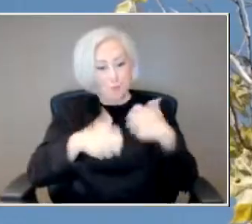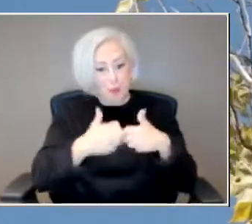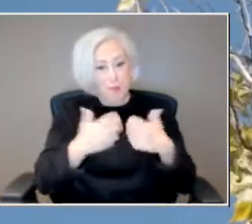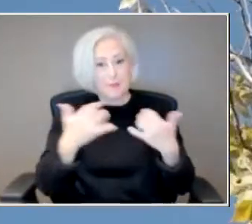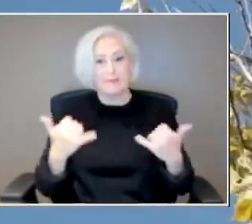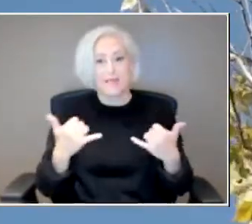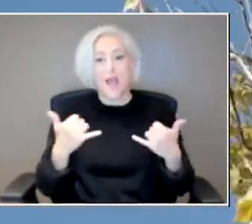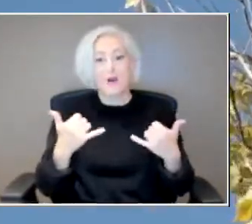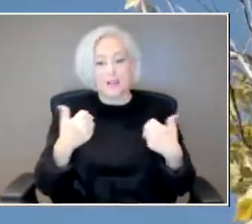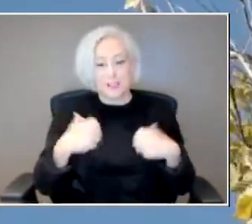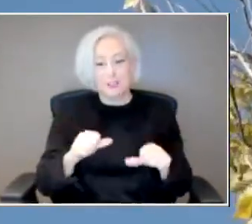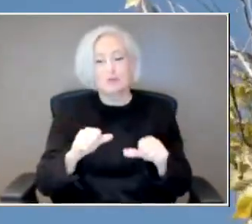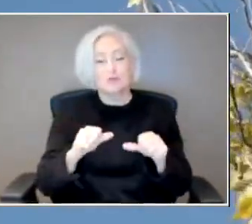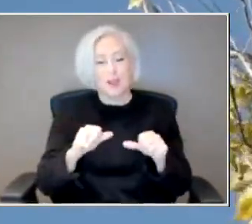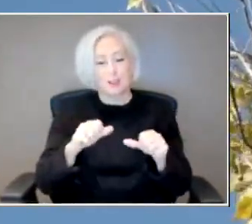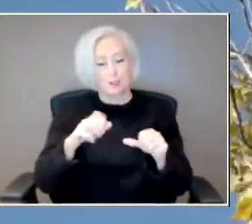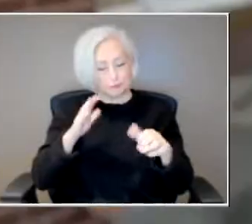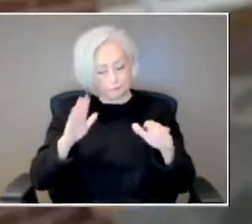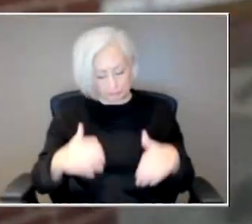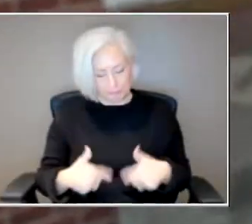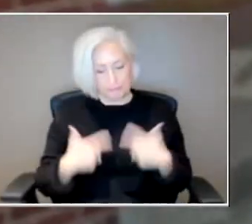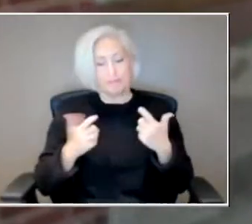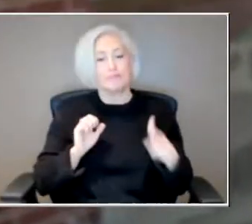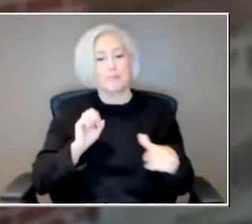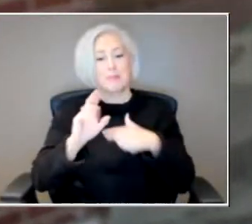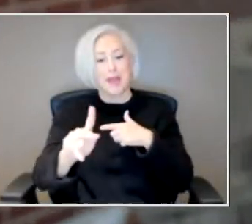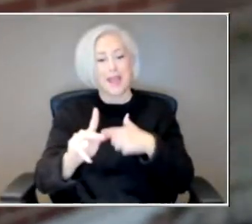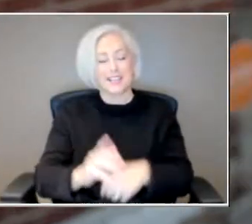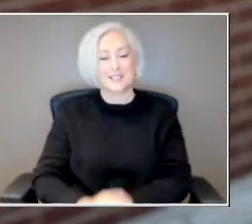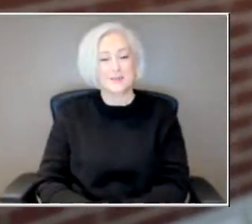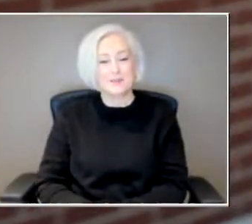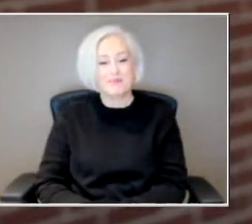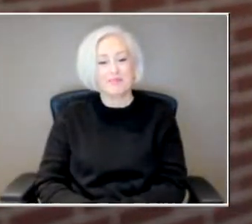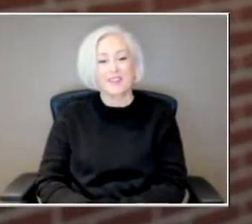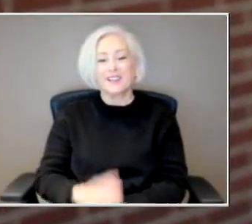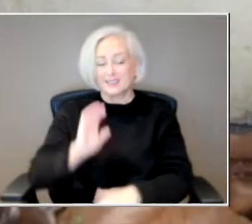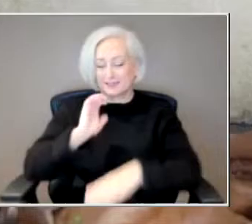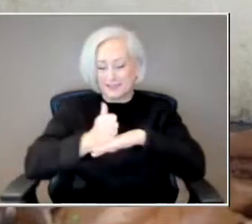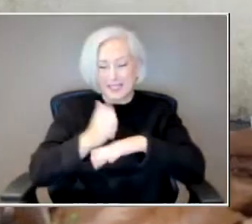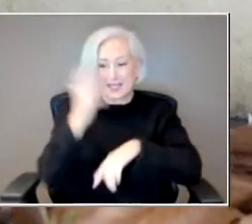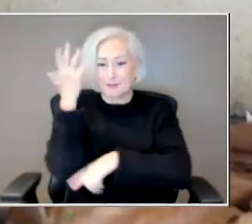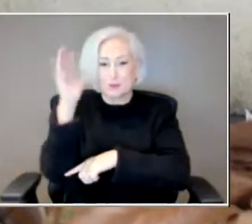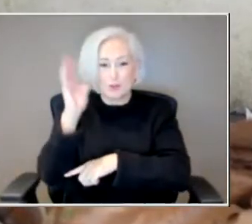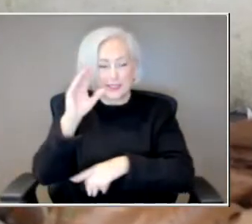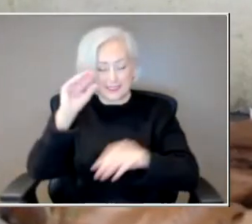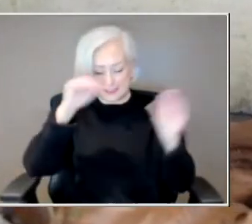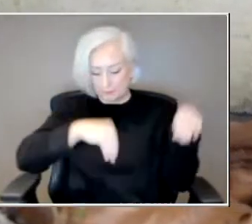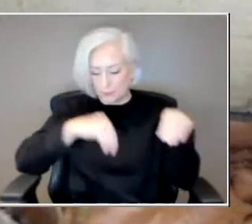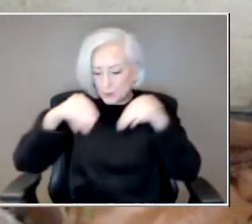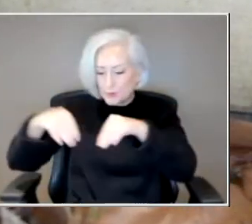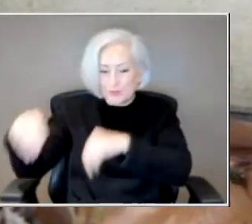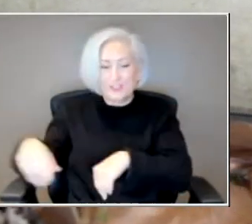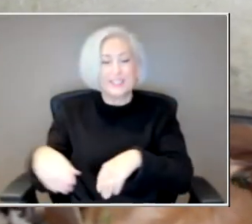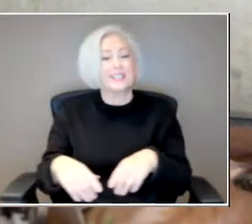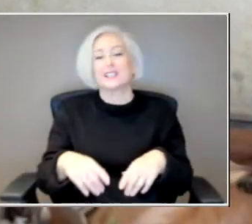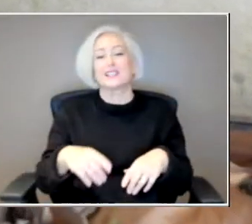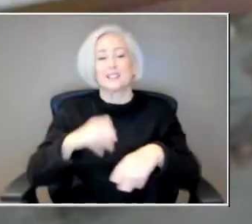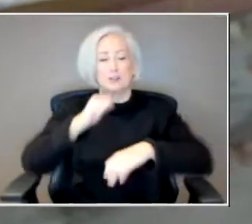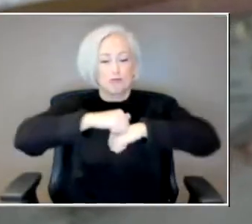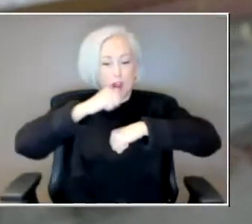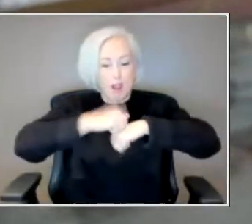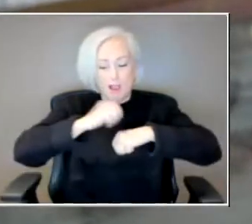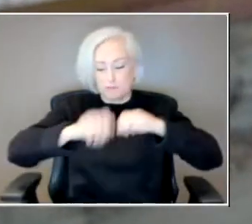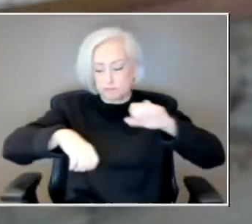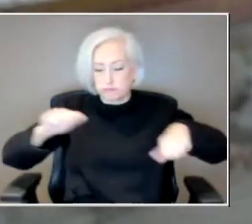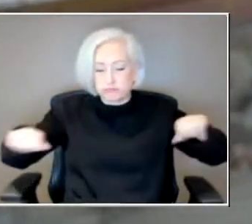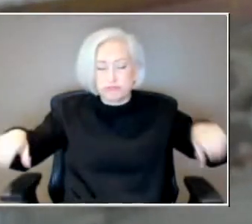These trees are going to come down. I built that wall and put all this here, put the rock down. Richard Purvis is back to being busy. I'm